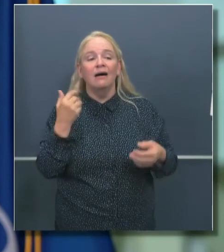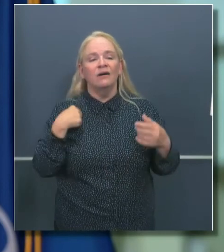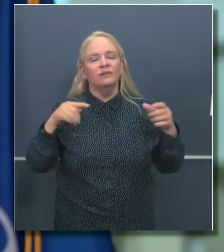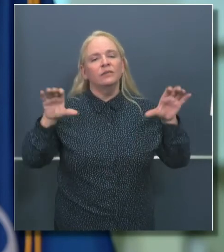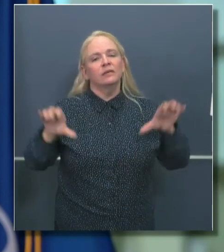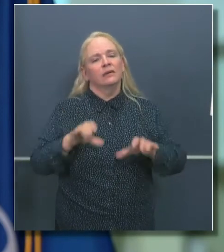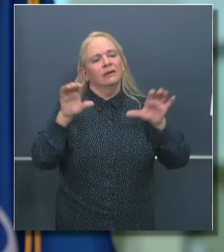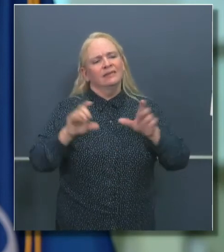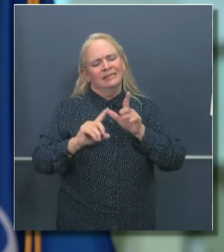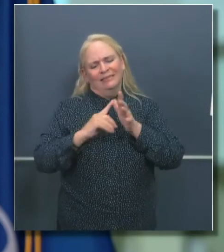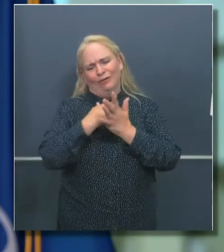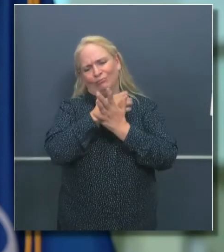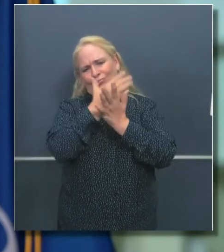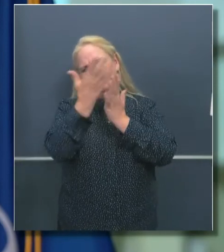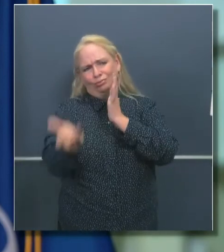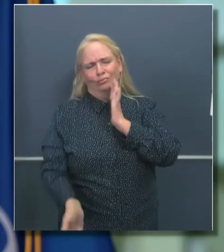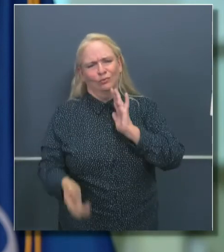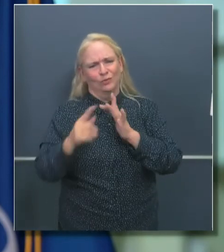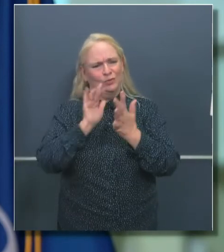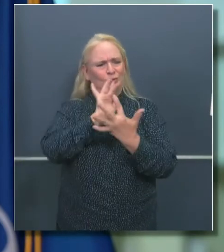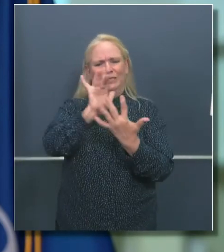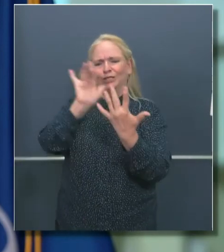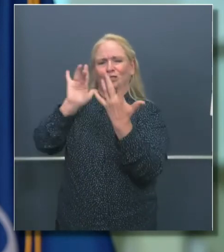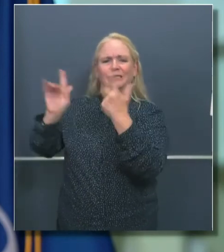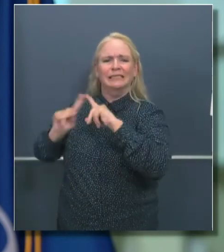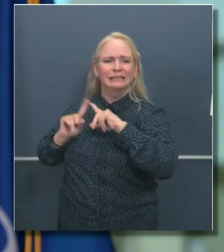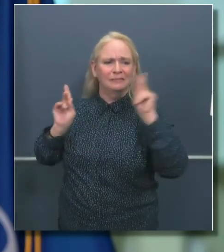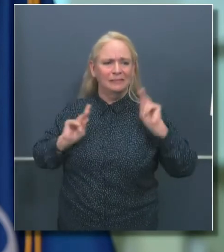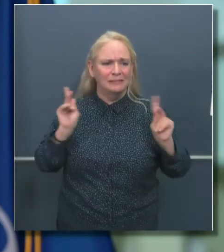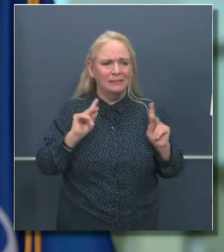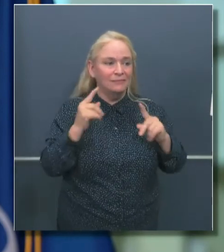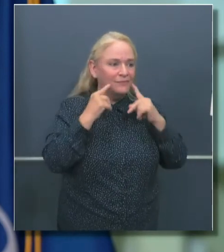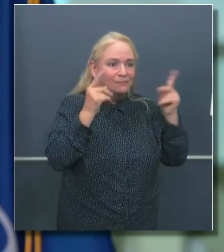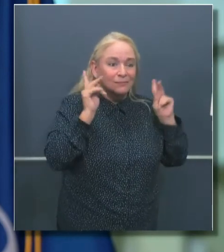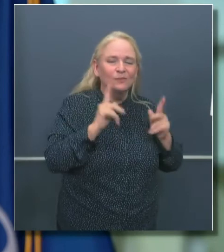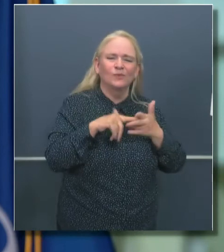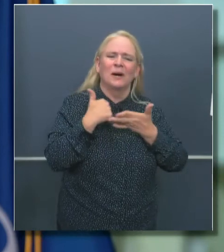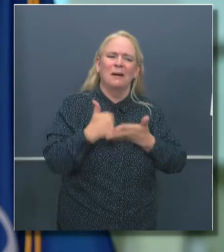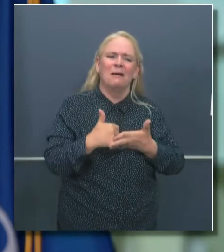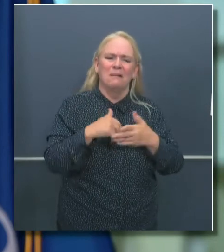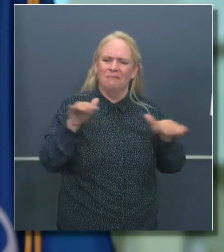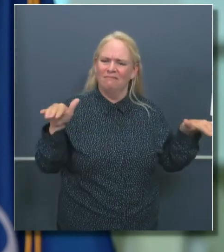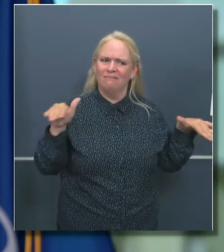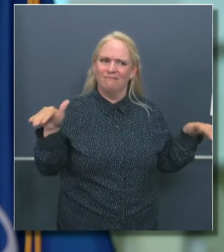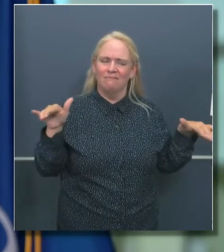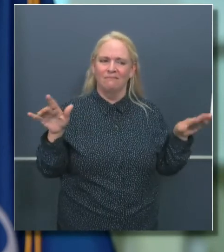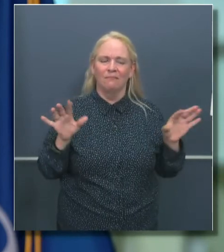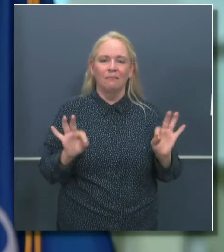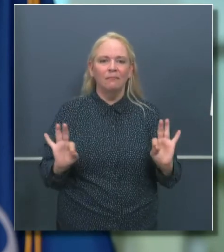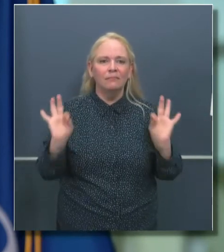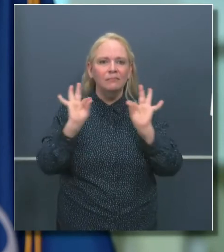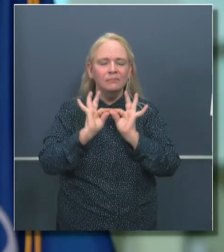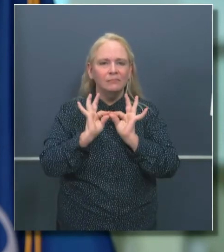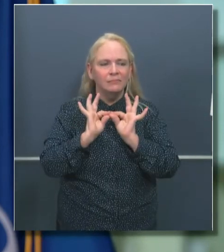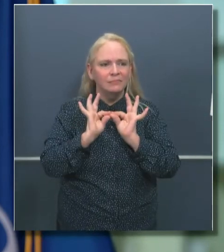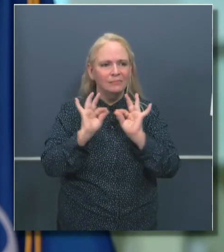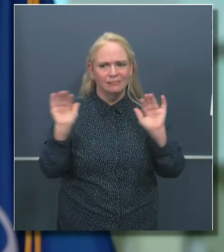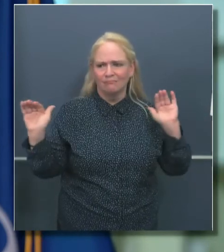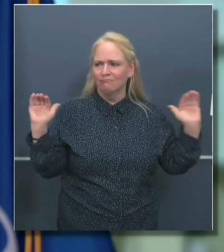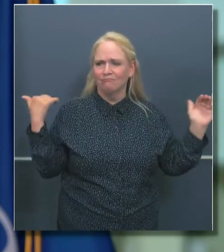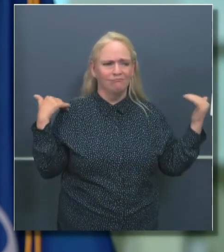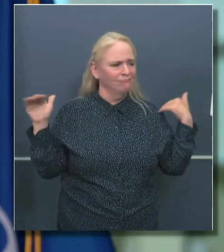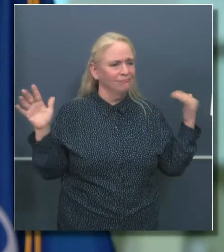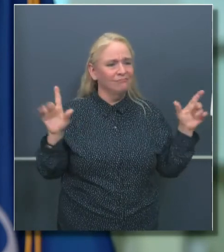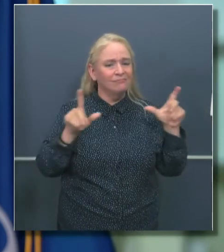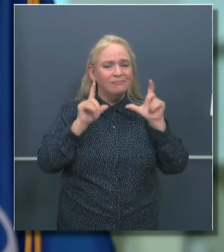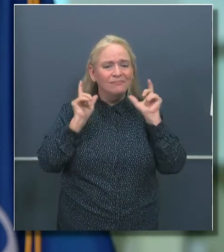well-known celebrities, influencers to do the same, to encourage people to do the right thing. And that's what I'm asking, encouraging people